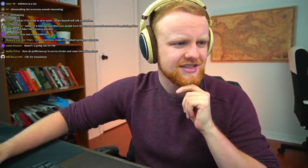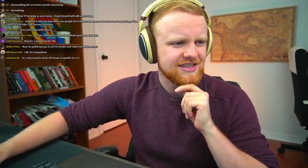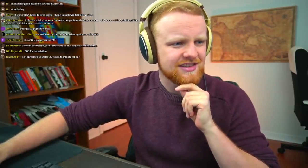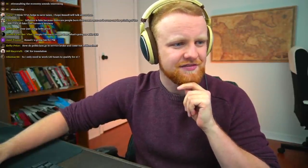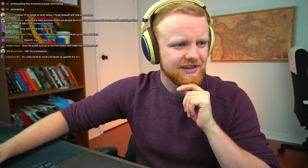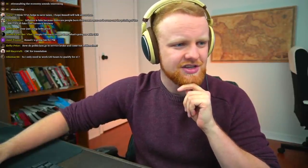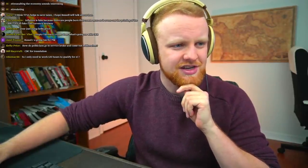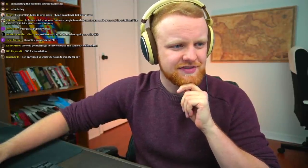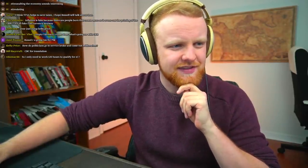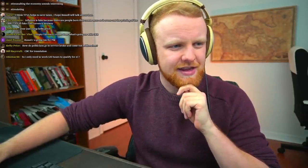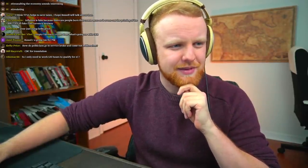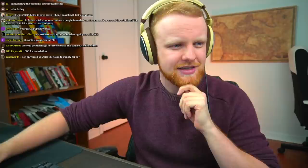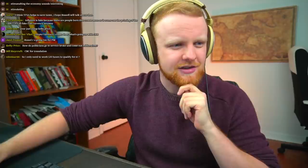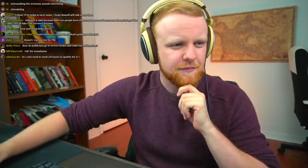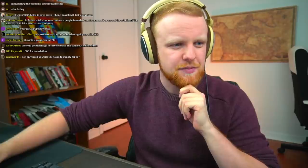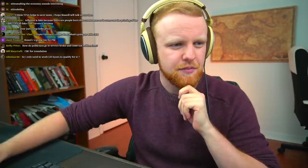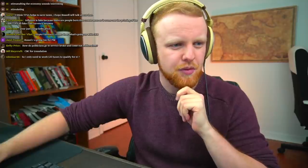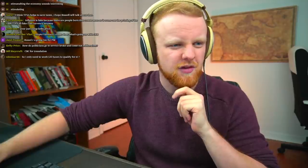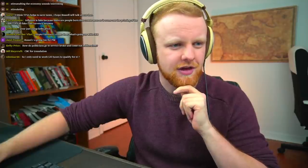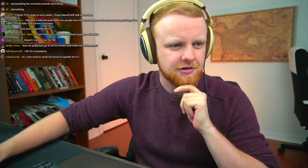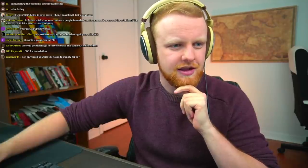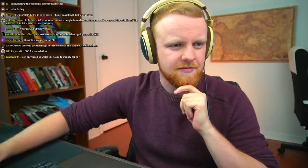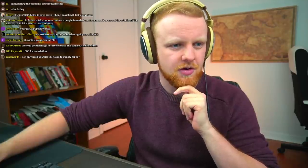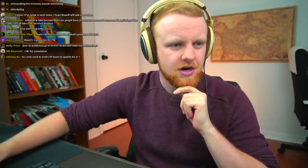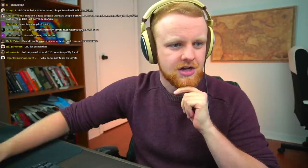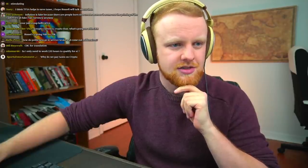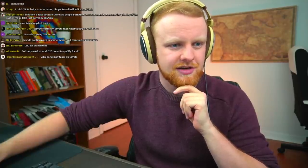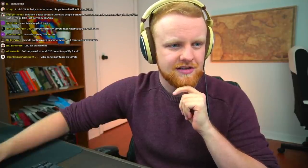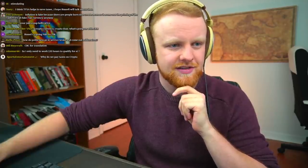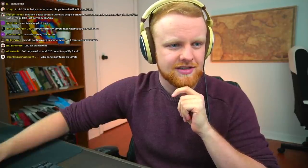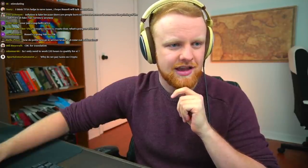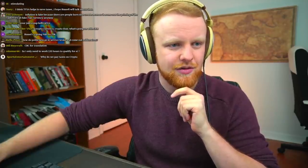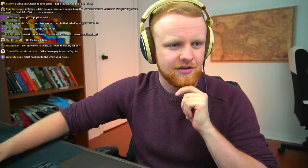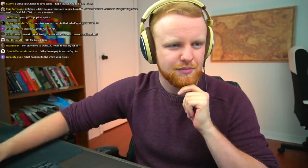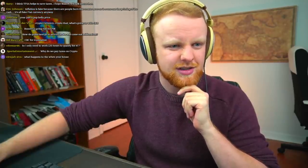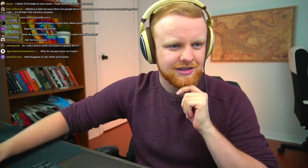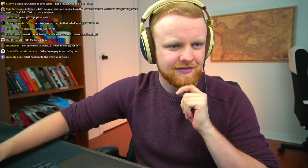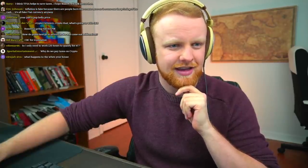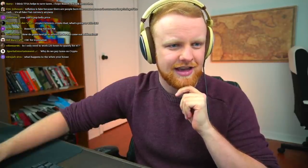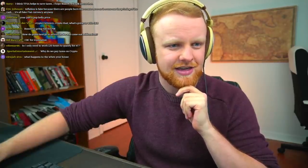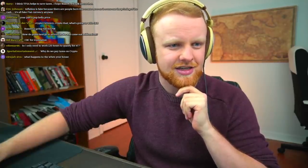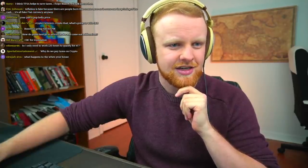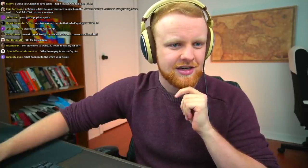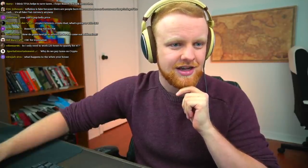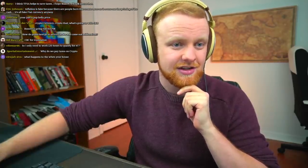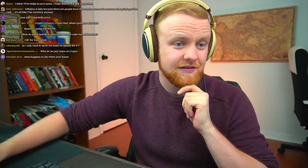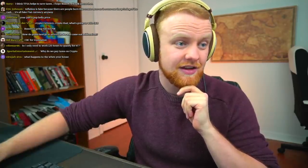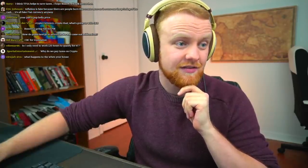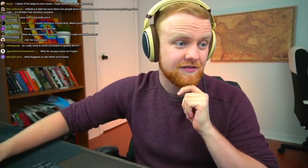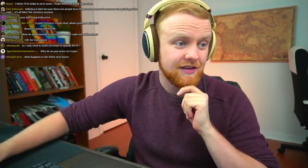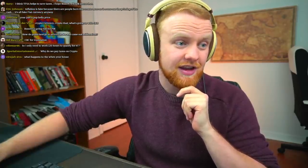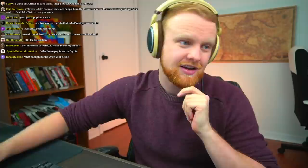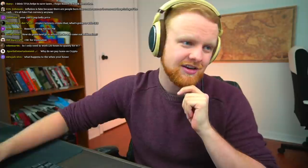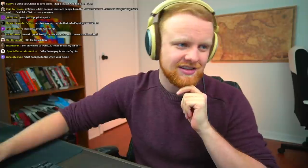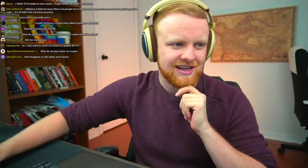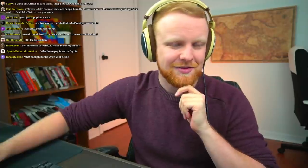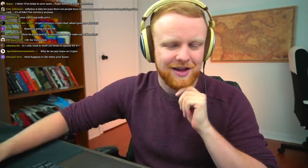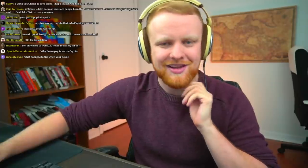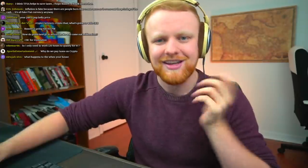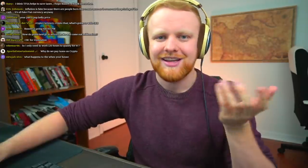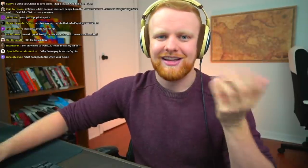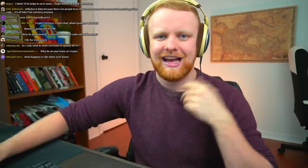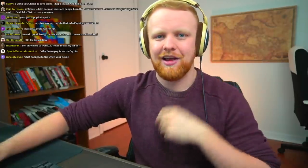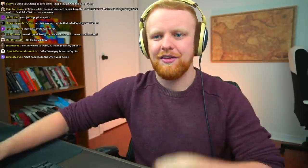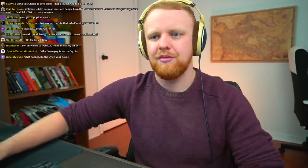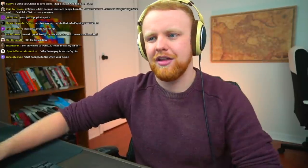Eric Johnson says, inflation is fake because there are people born that create more, so it evens out the printing of cash. It's all fake fiat currency anyway.